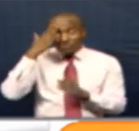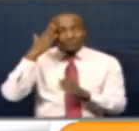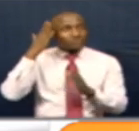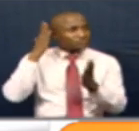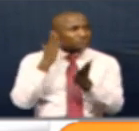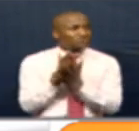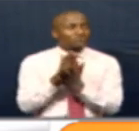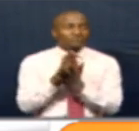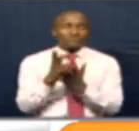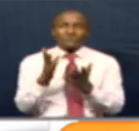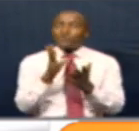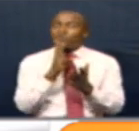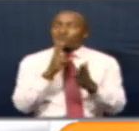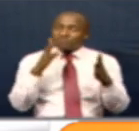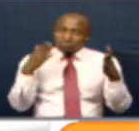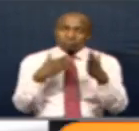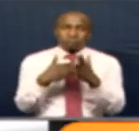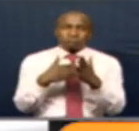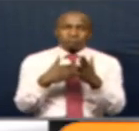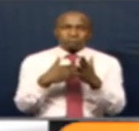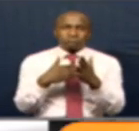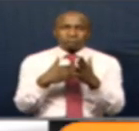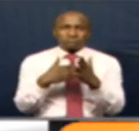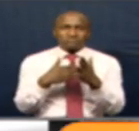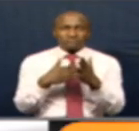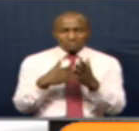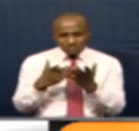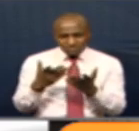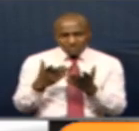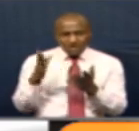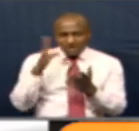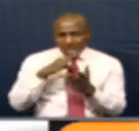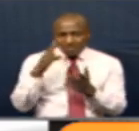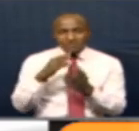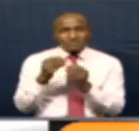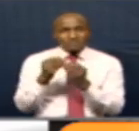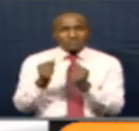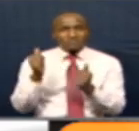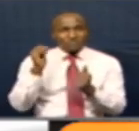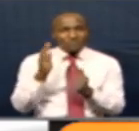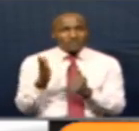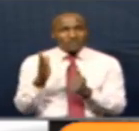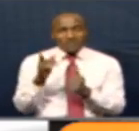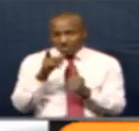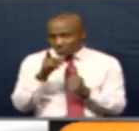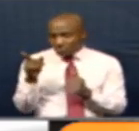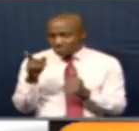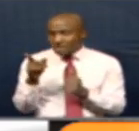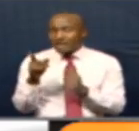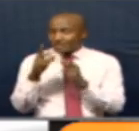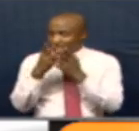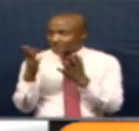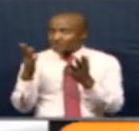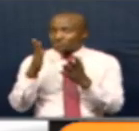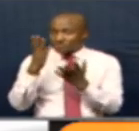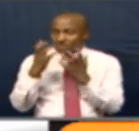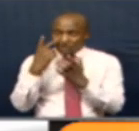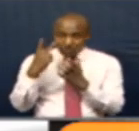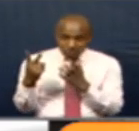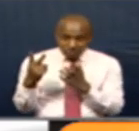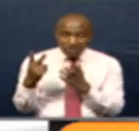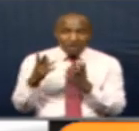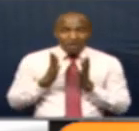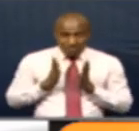have clogged drainage? Will there be garbage? Will the river still be dirty? Those are the metrics that we need to look at. Mm-hmm. You know,